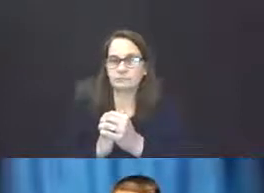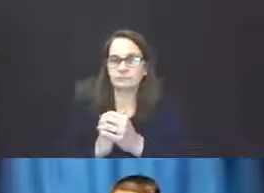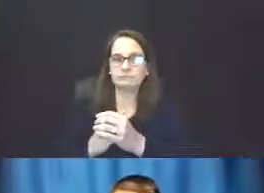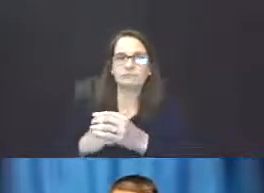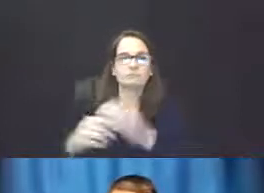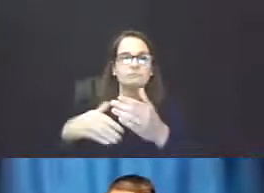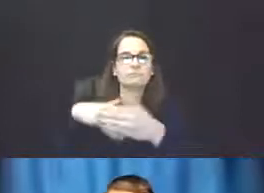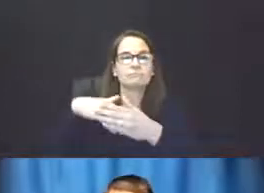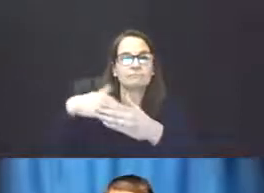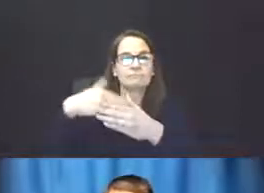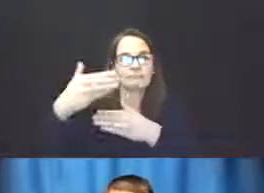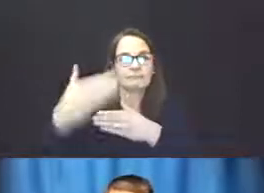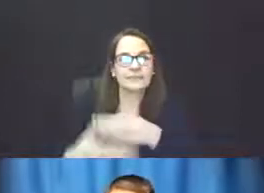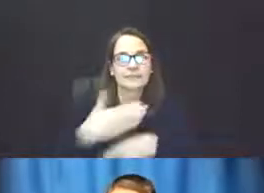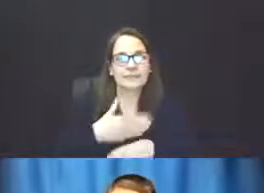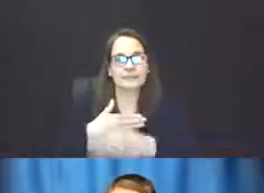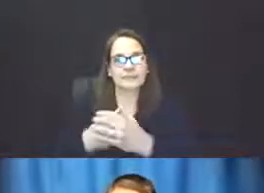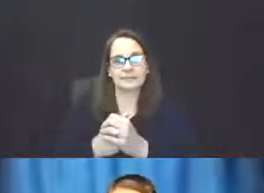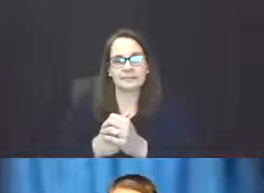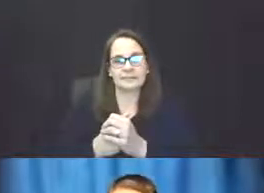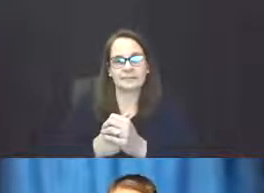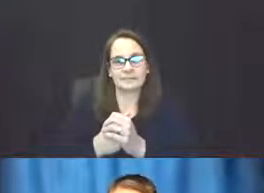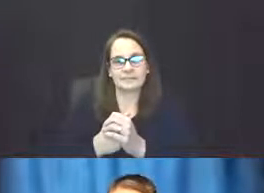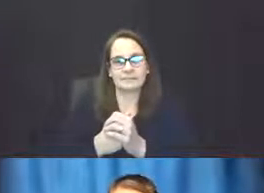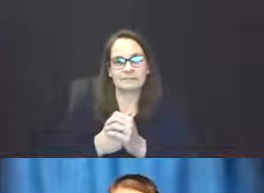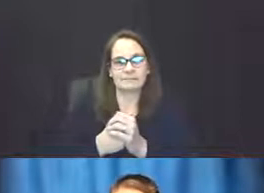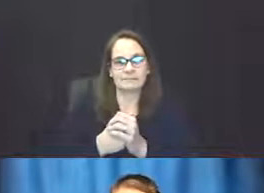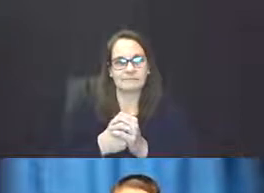referral management. Next slide.